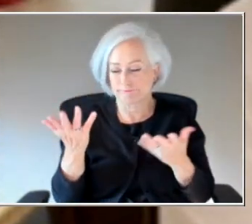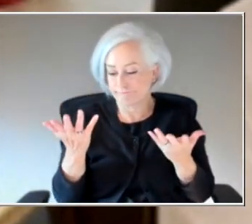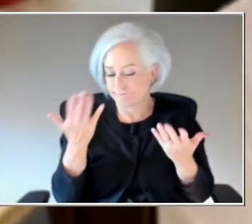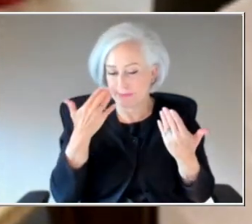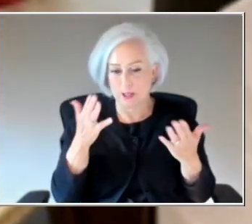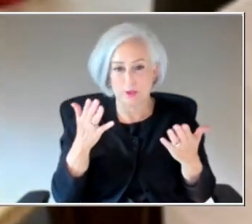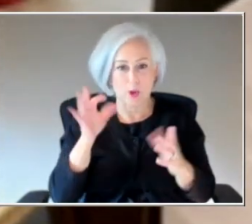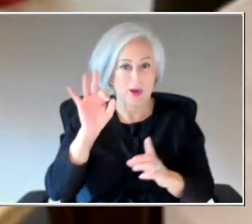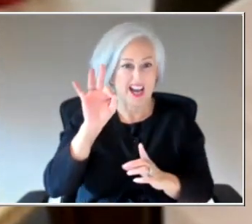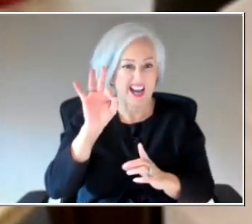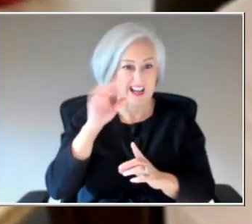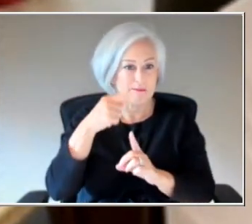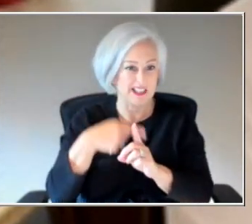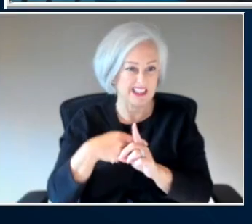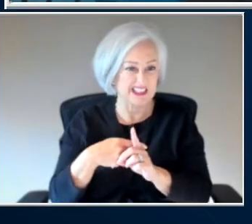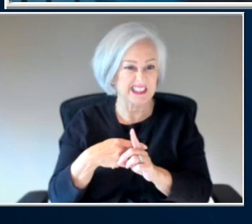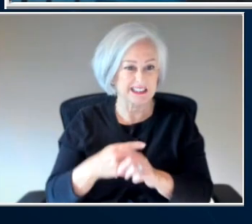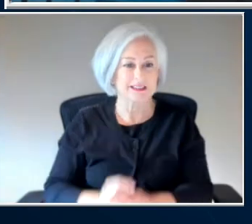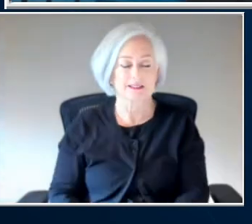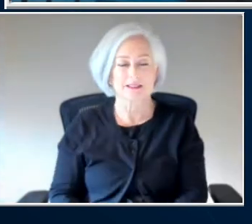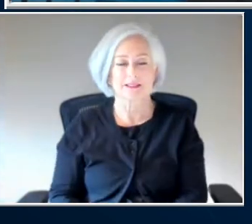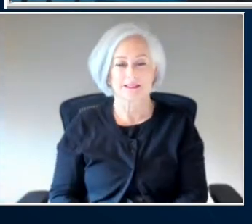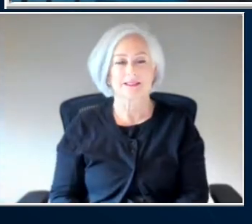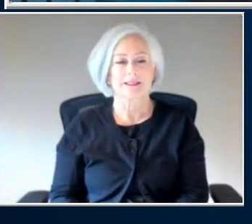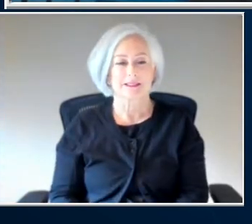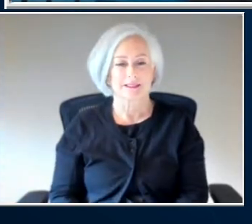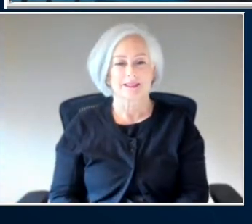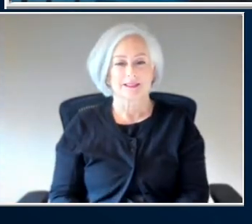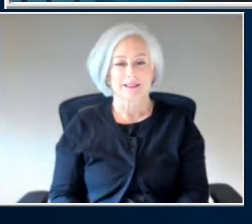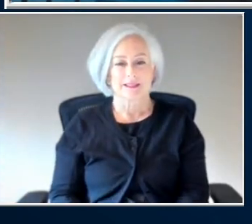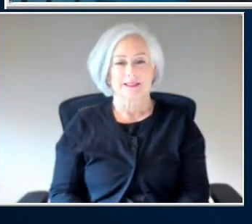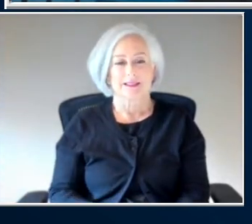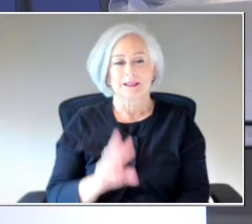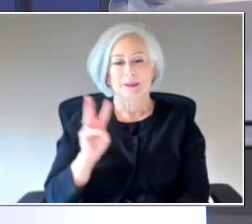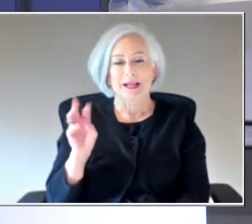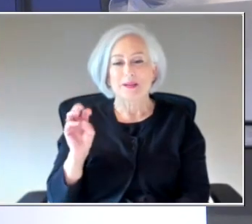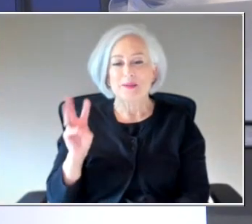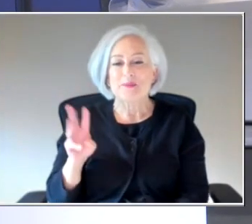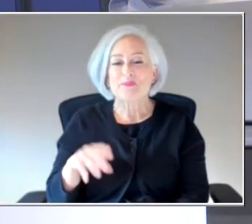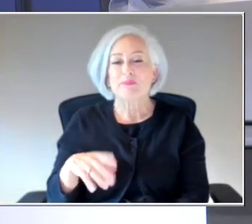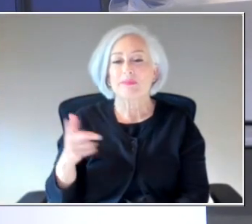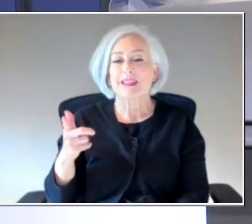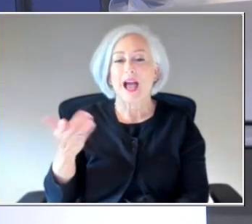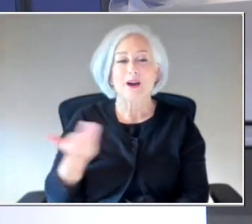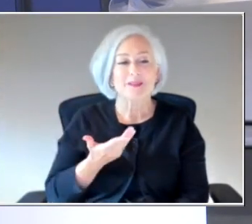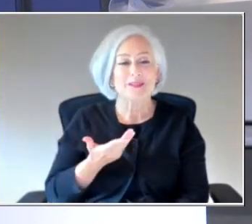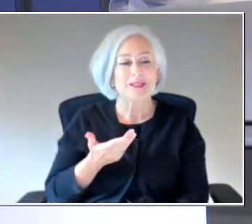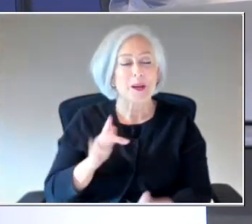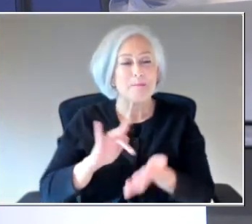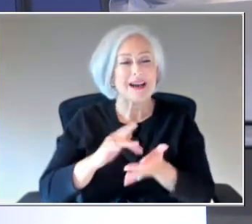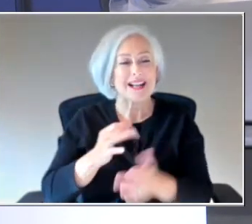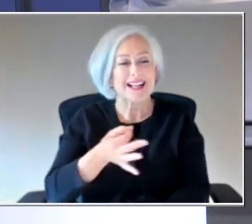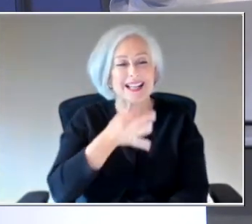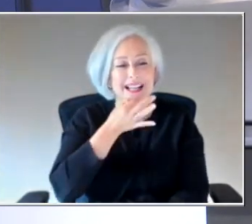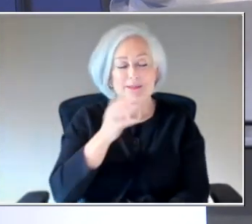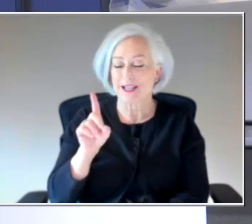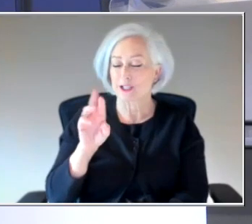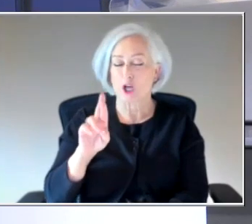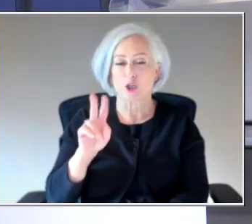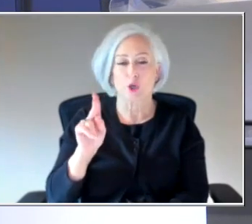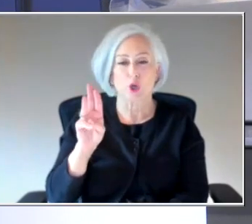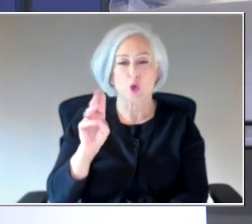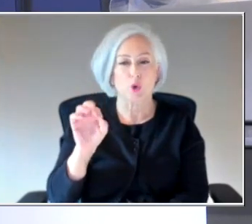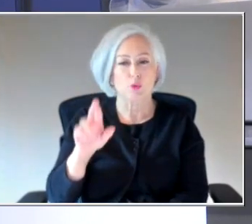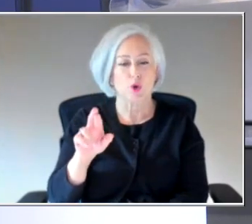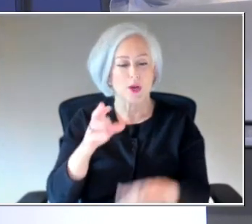9 months. Yeah. So. Well, let's bring in our medical experts. I want to talk with Dr. Coomer. Explain the benefit of living donor compared